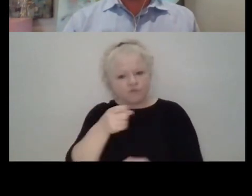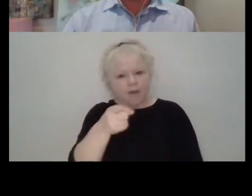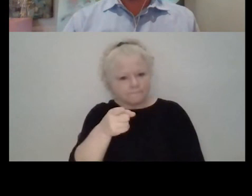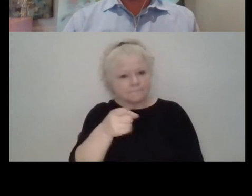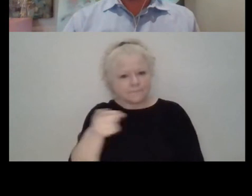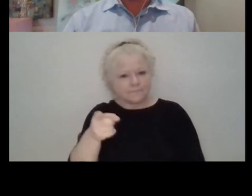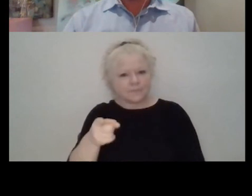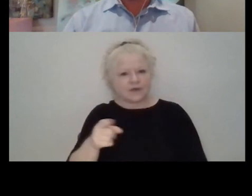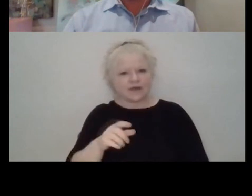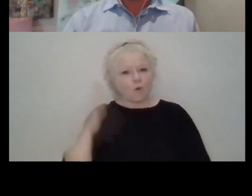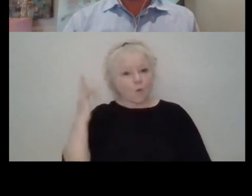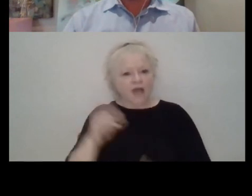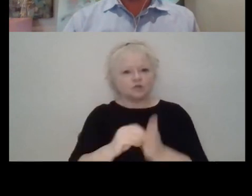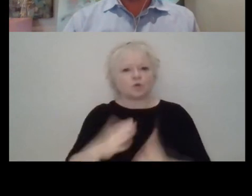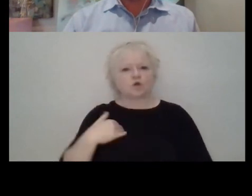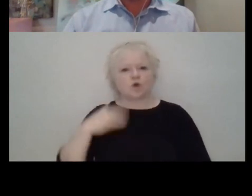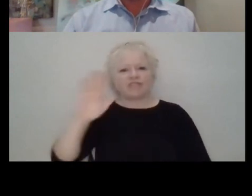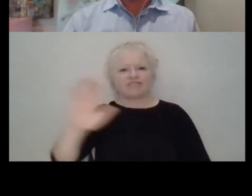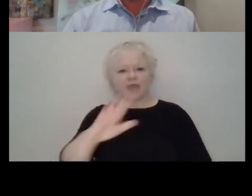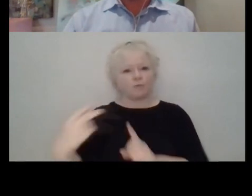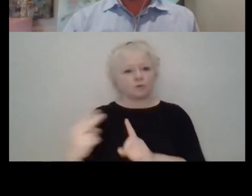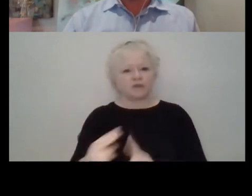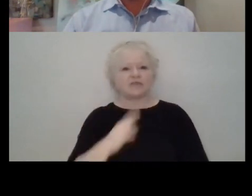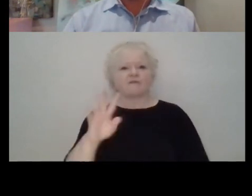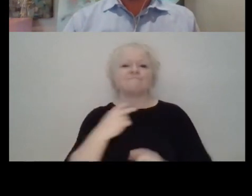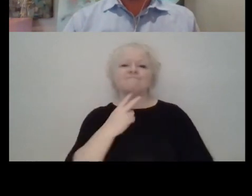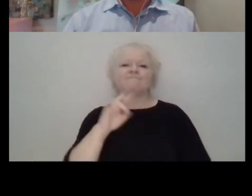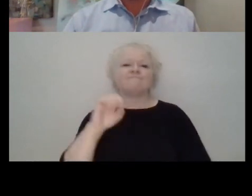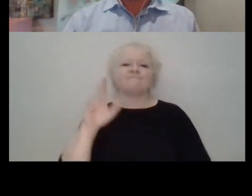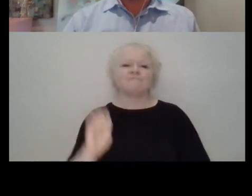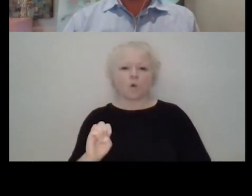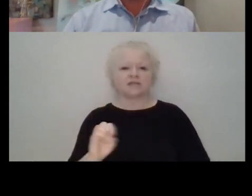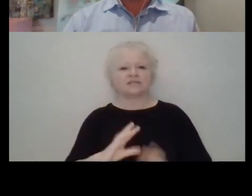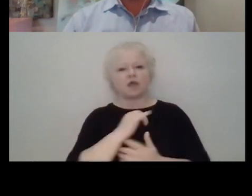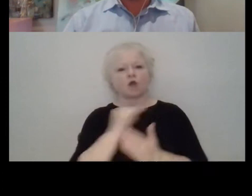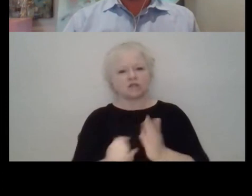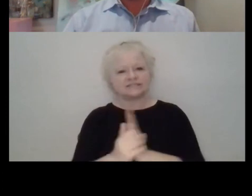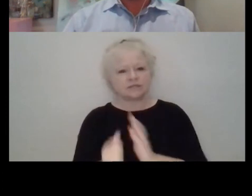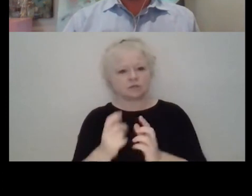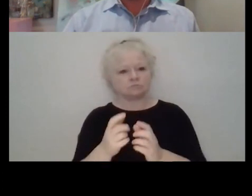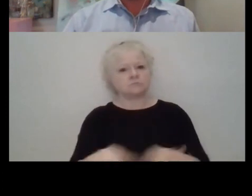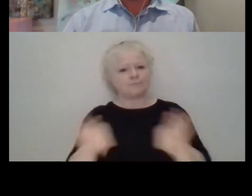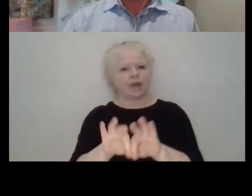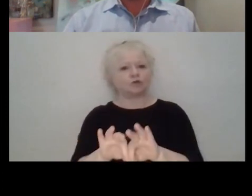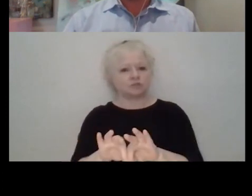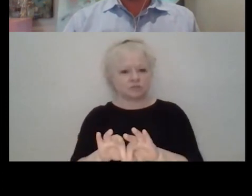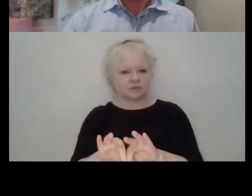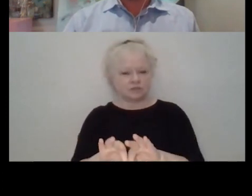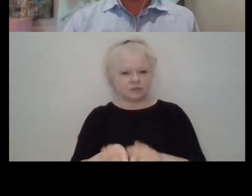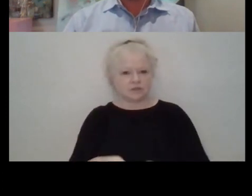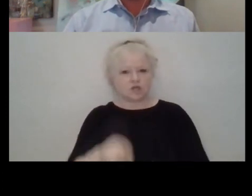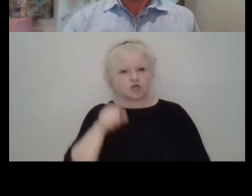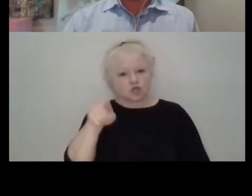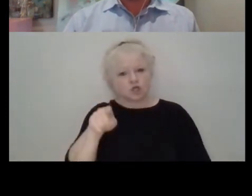their voice matters. And you're trying to, as a designer, cultivate your voice and become the original person that you should